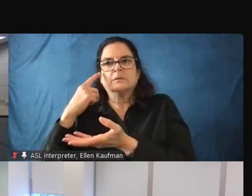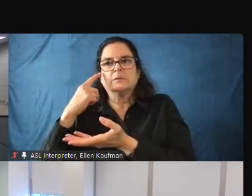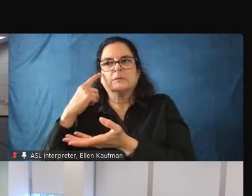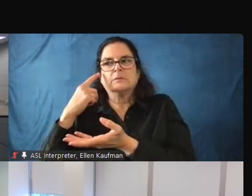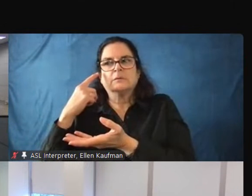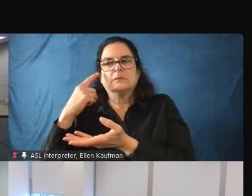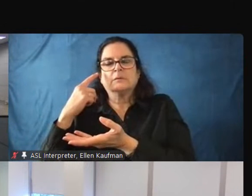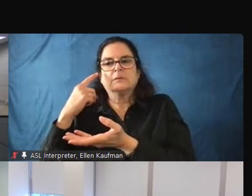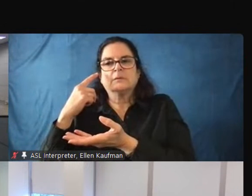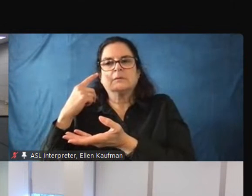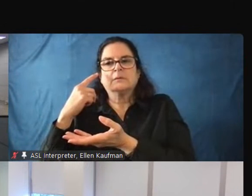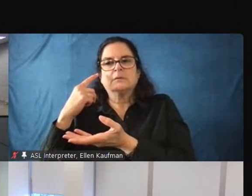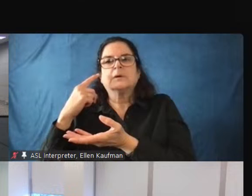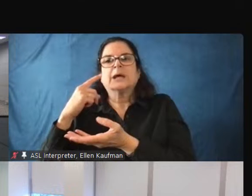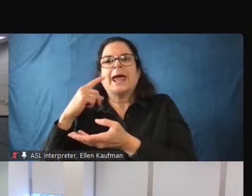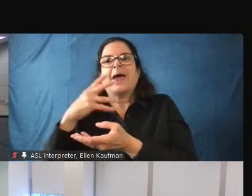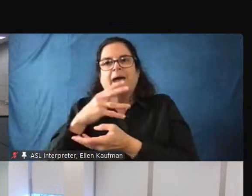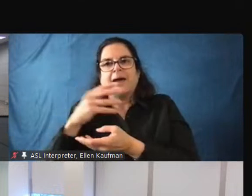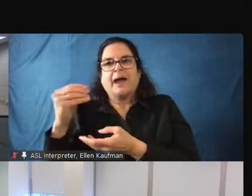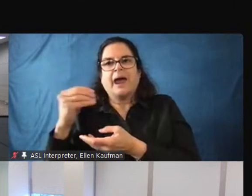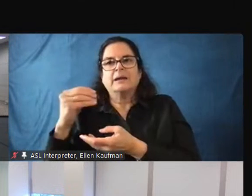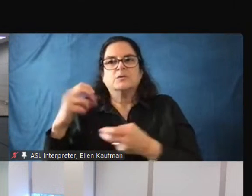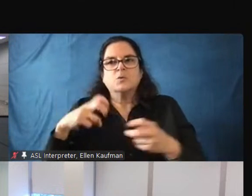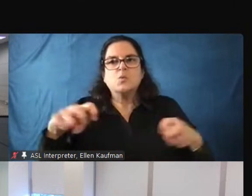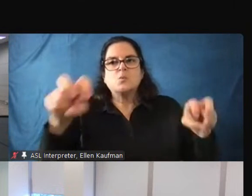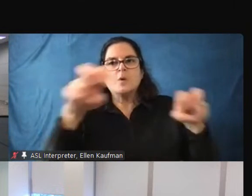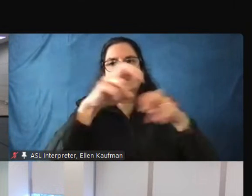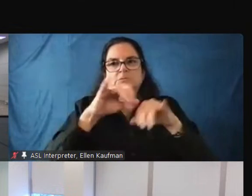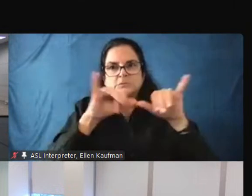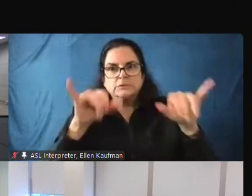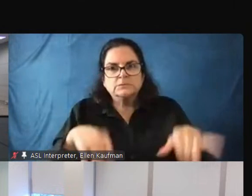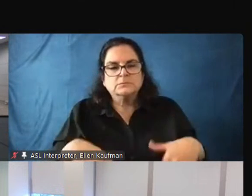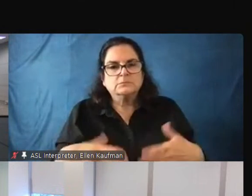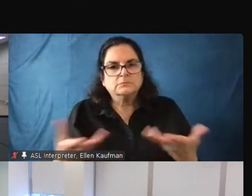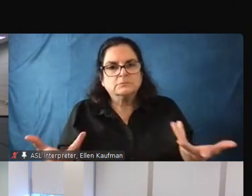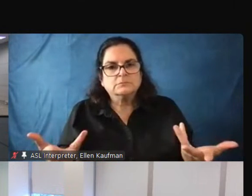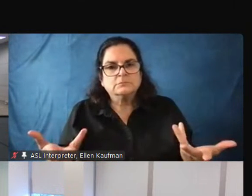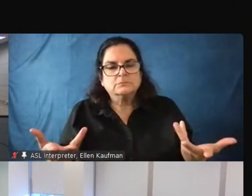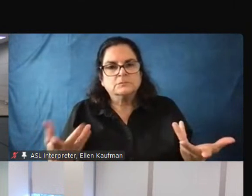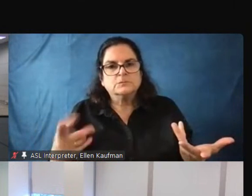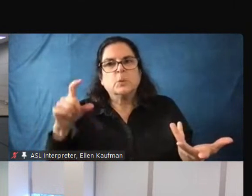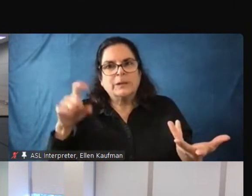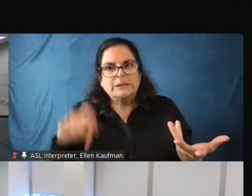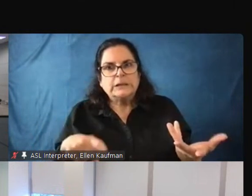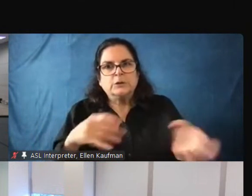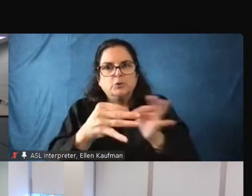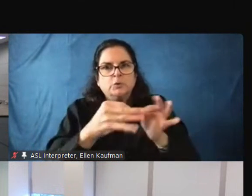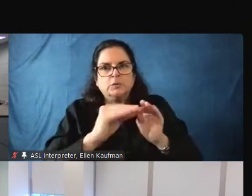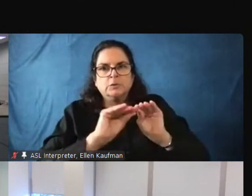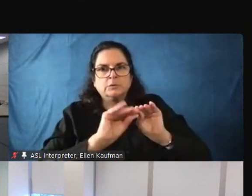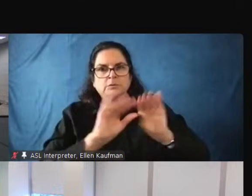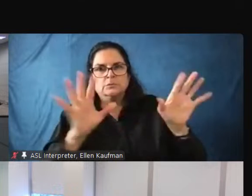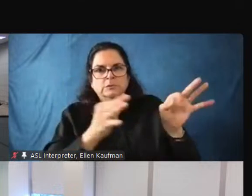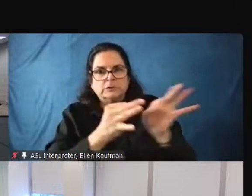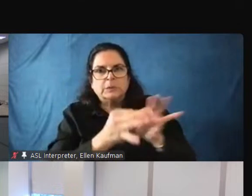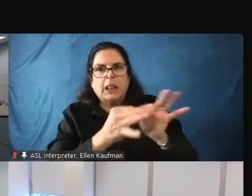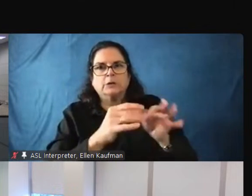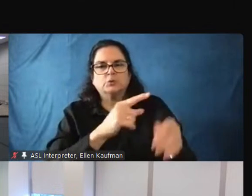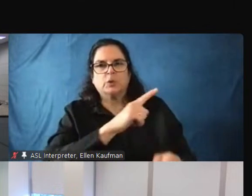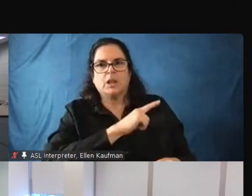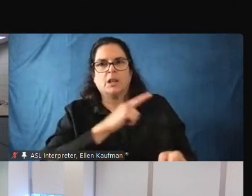of understanding with our elected officials, then I think you have the environment in which